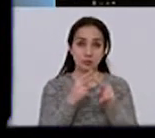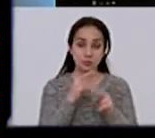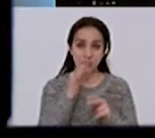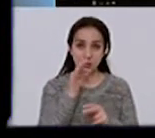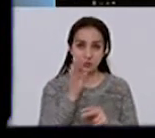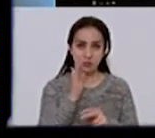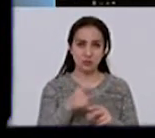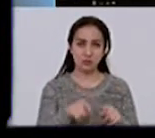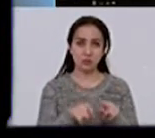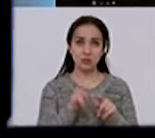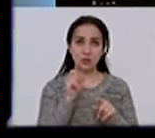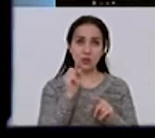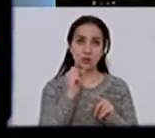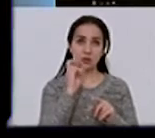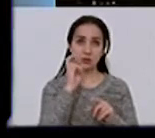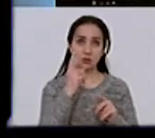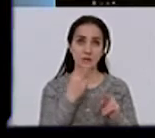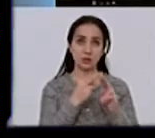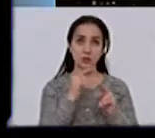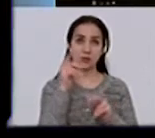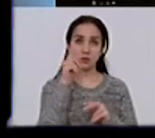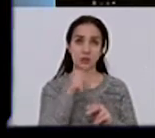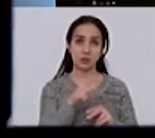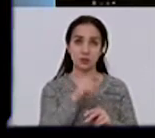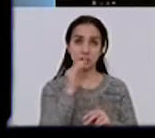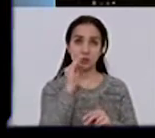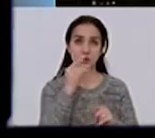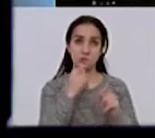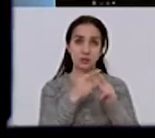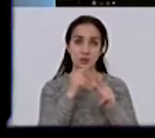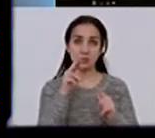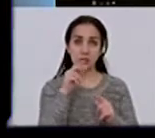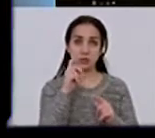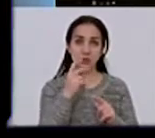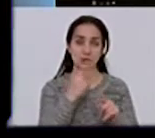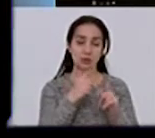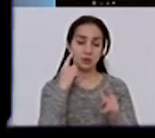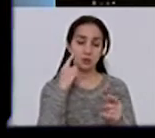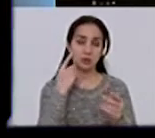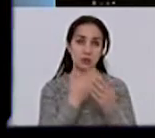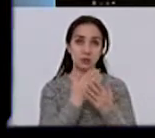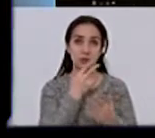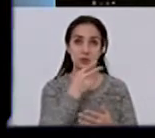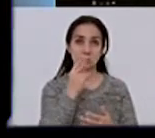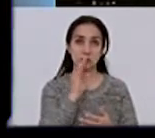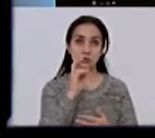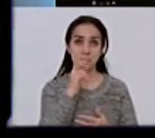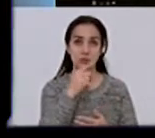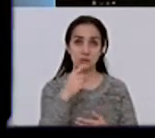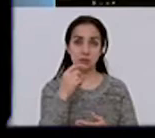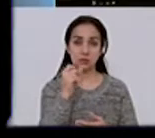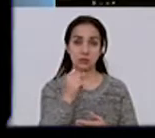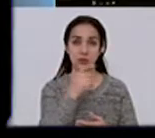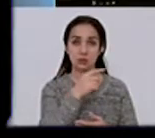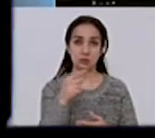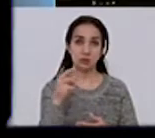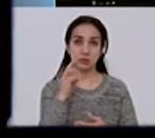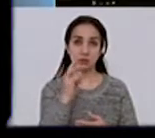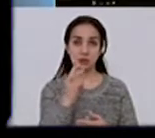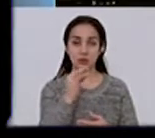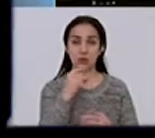Ya'ni A'dan B gacha integral fx dx taqriban teng bo'ladi B minus A taqsim